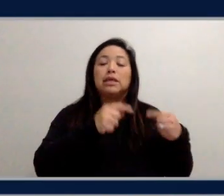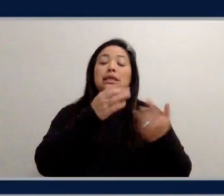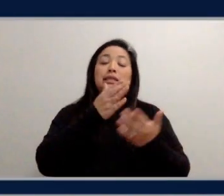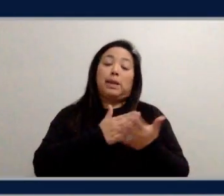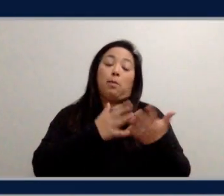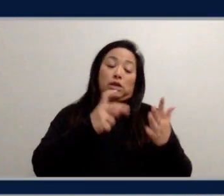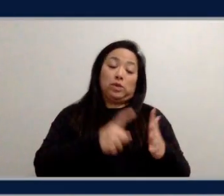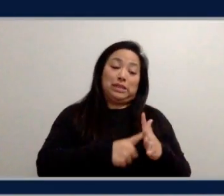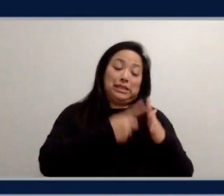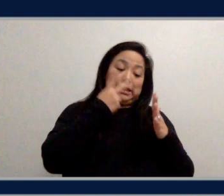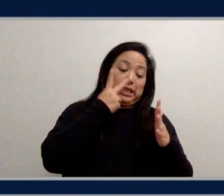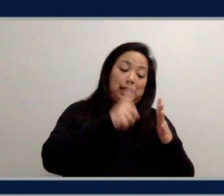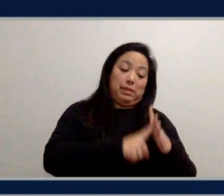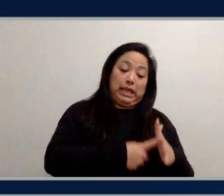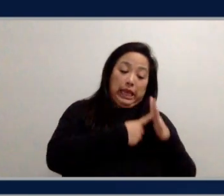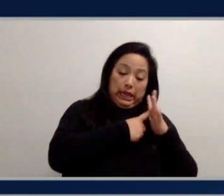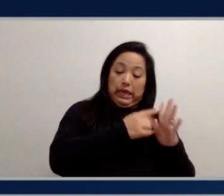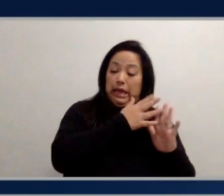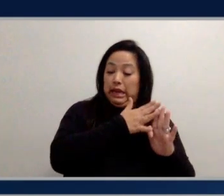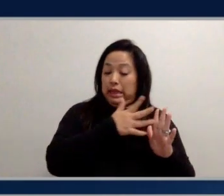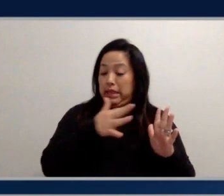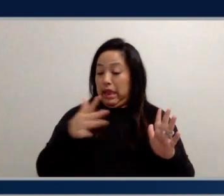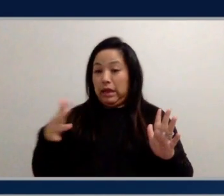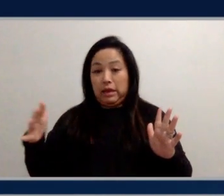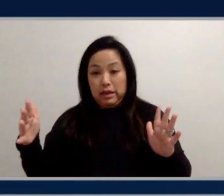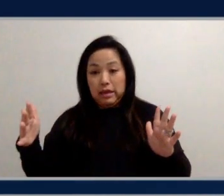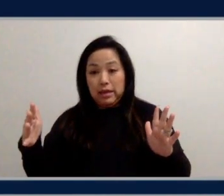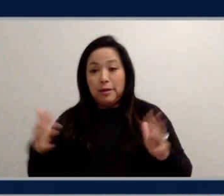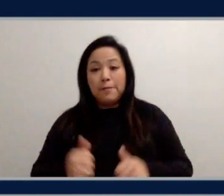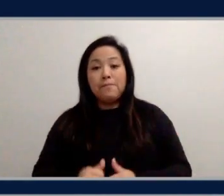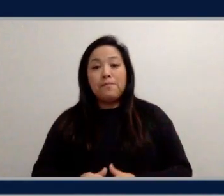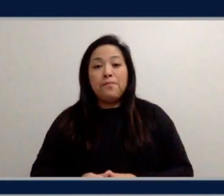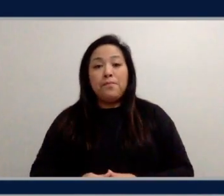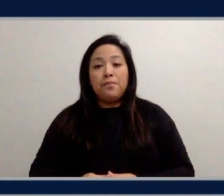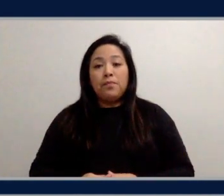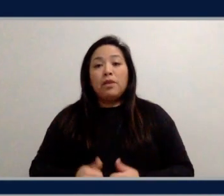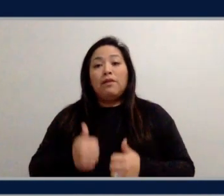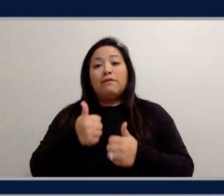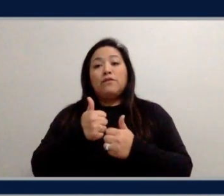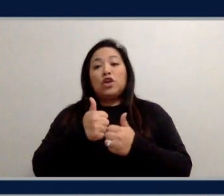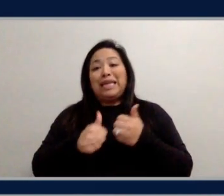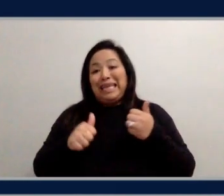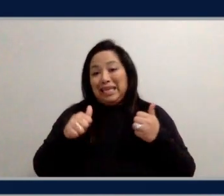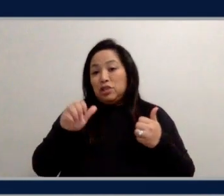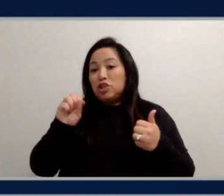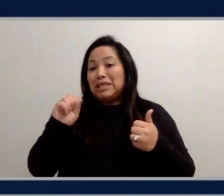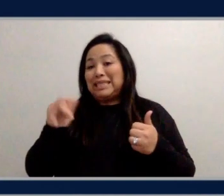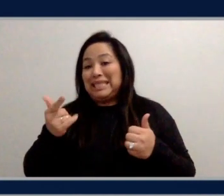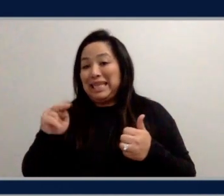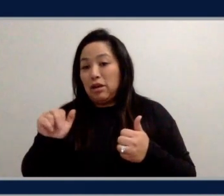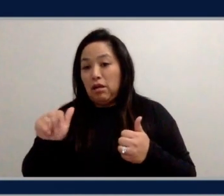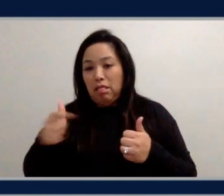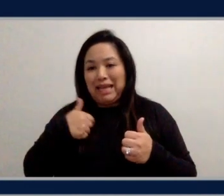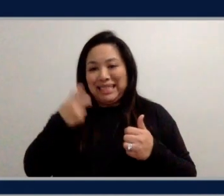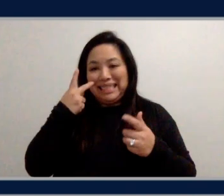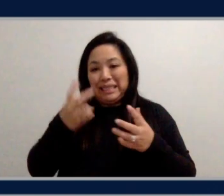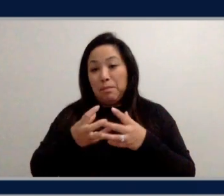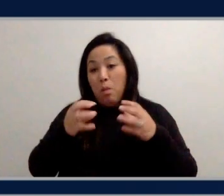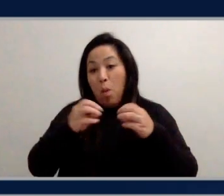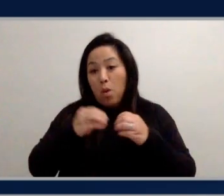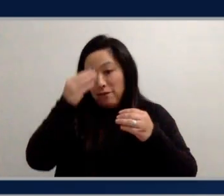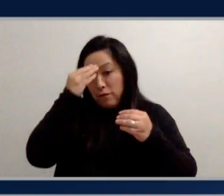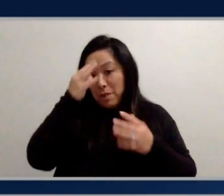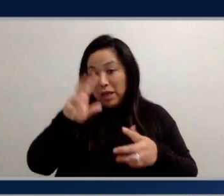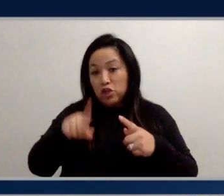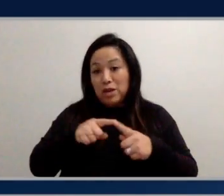can also view it from oldest first and view the timeline. And for each specific signal, they can see more information about it.